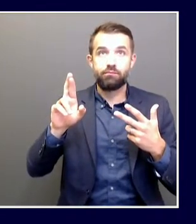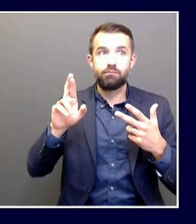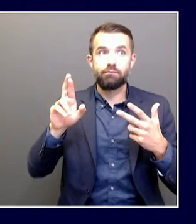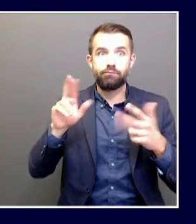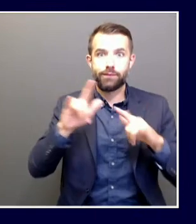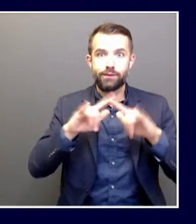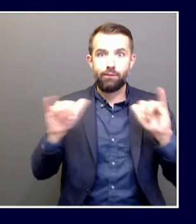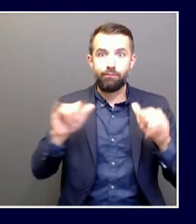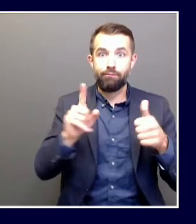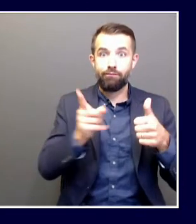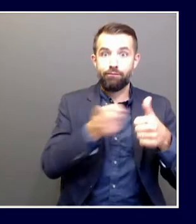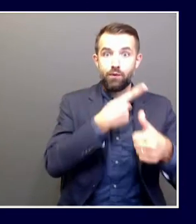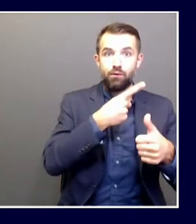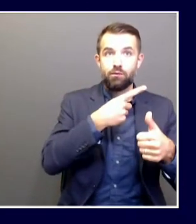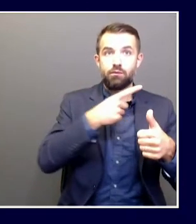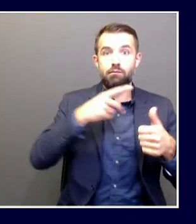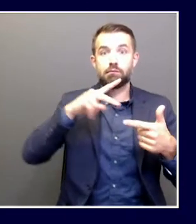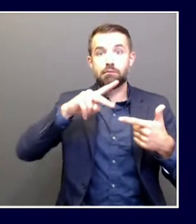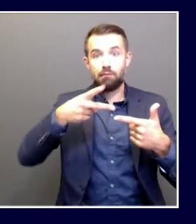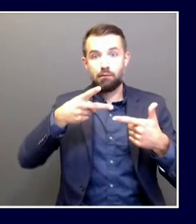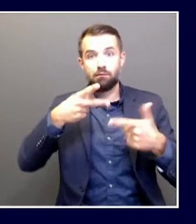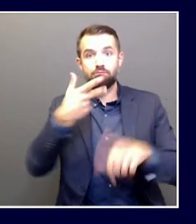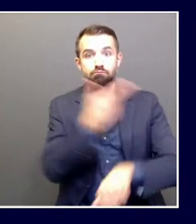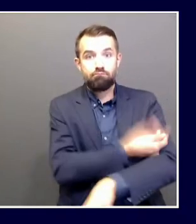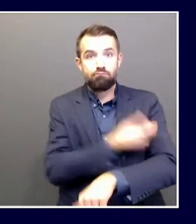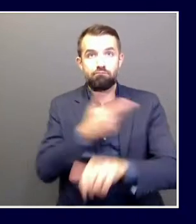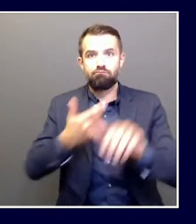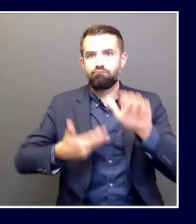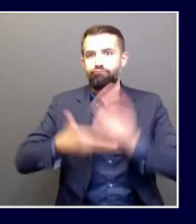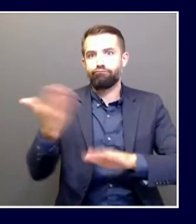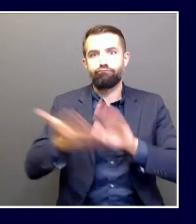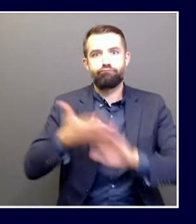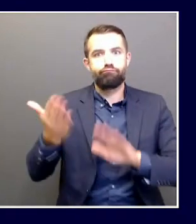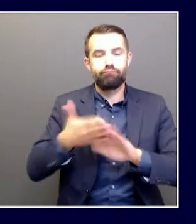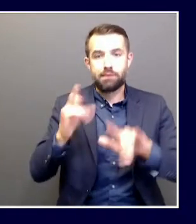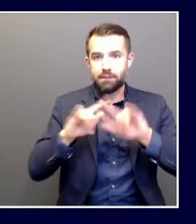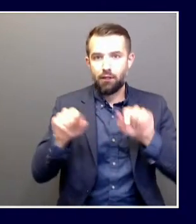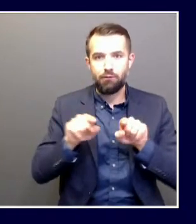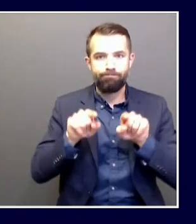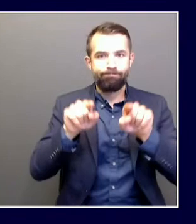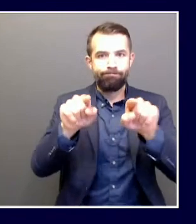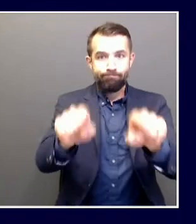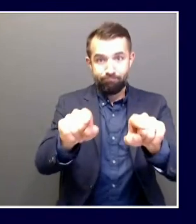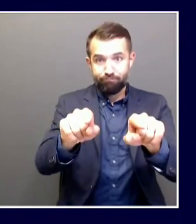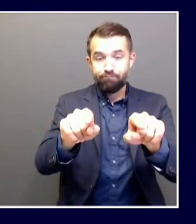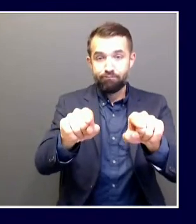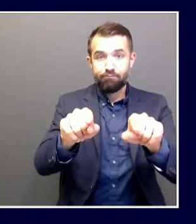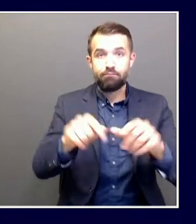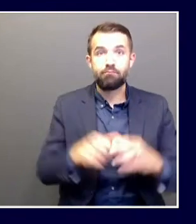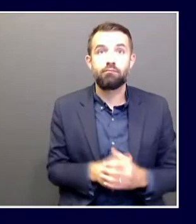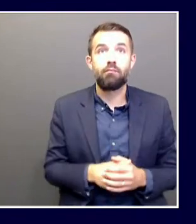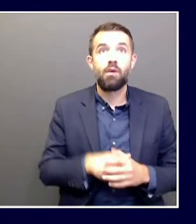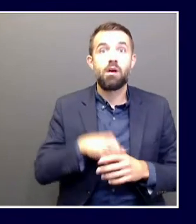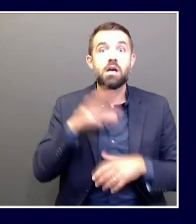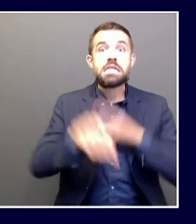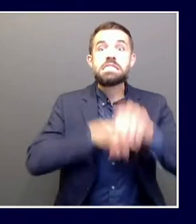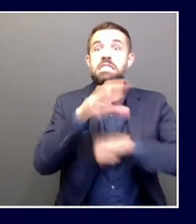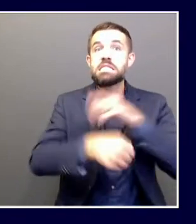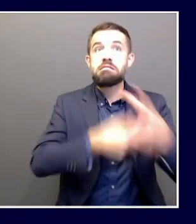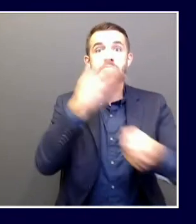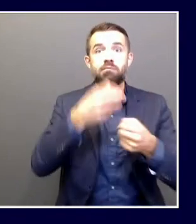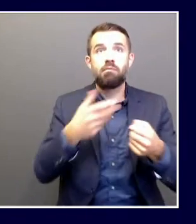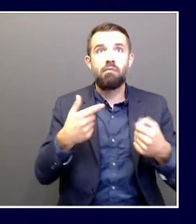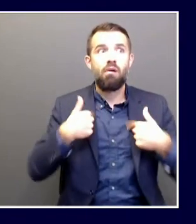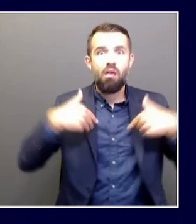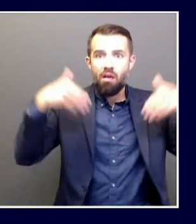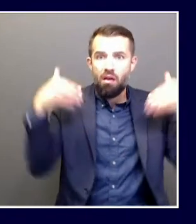because, as I've noted, we're just as focused on first doses as we are on third doses. Whether you're looking for